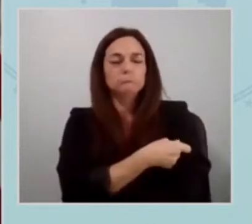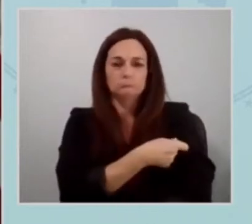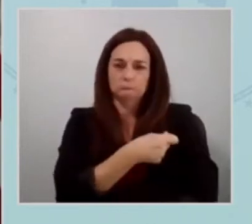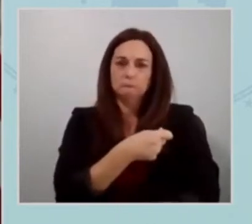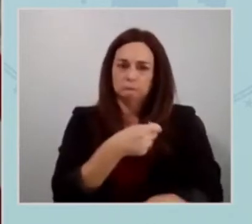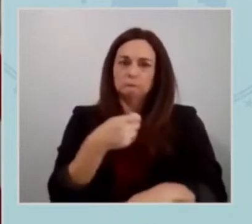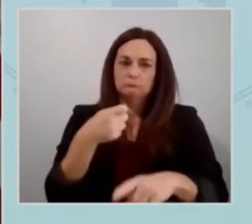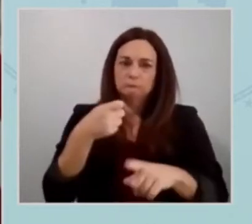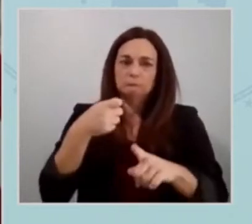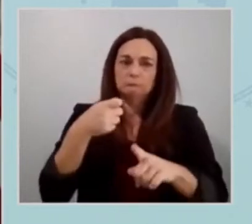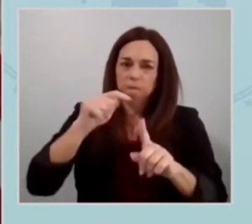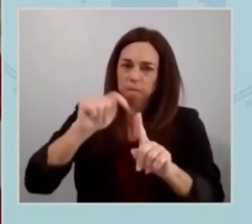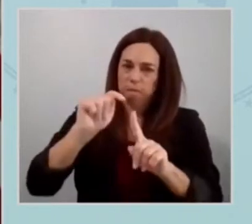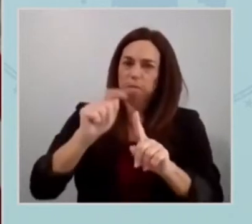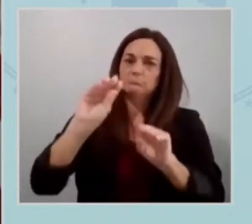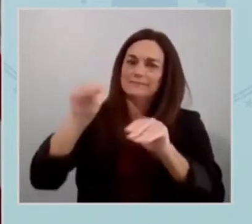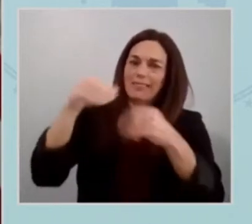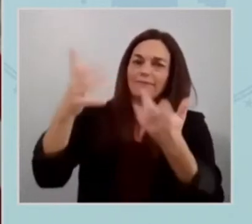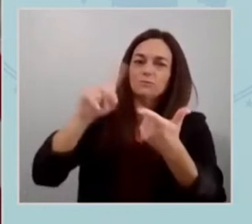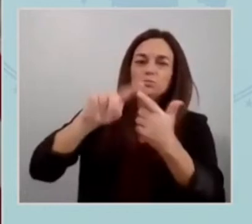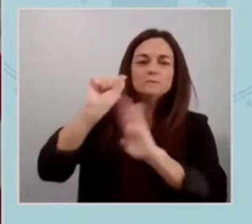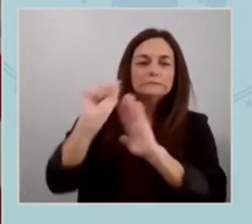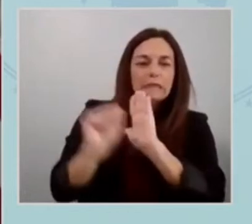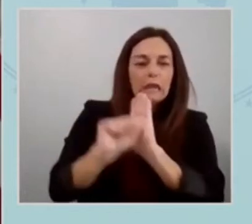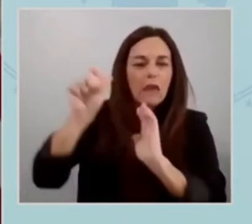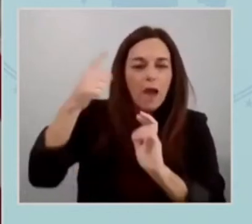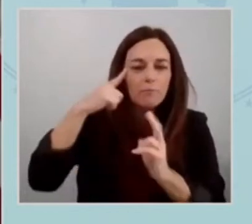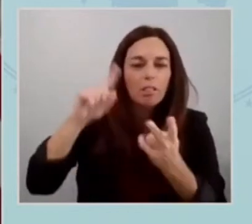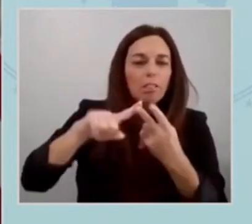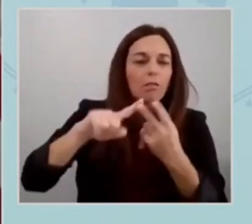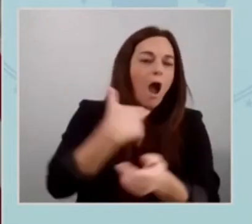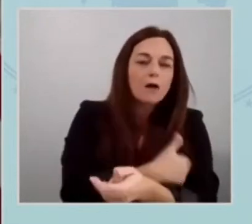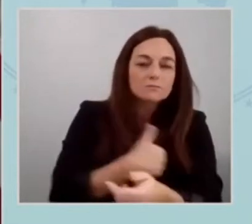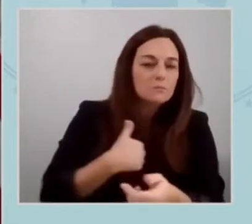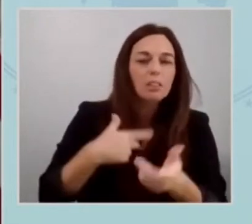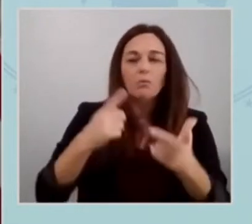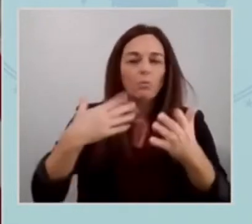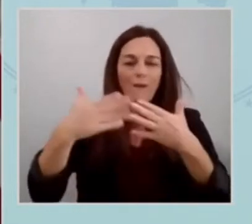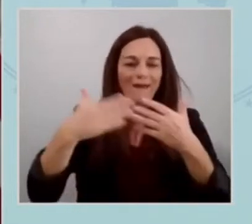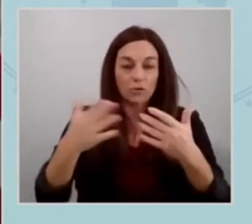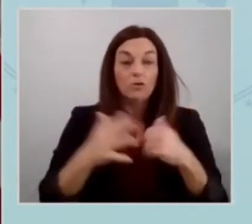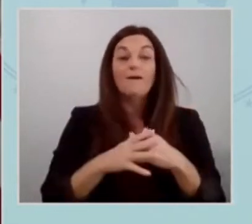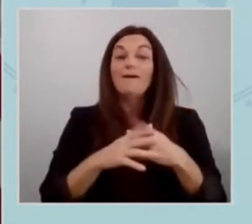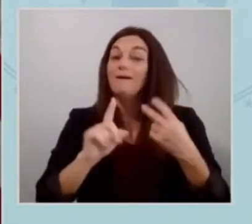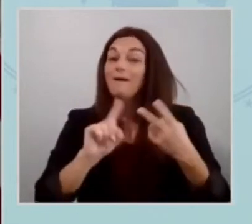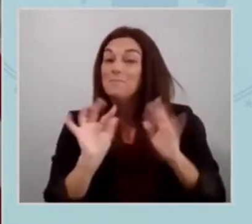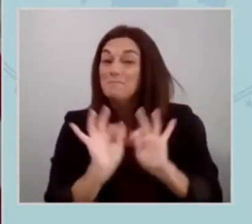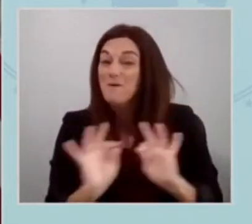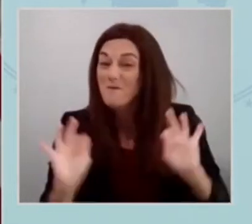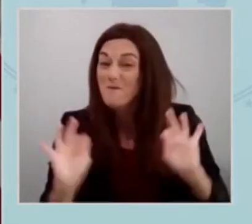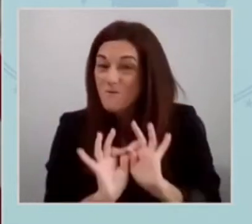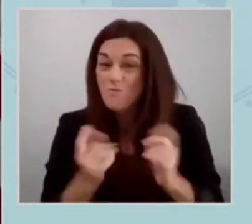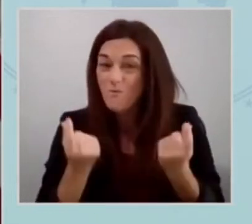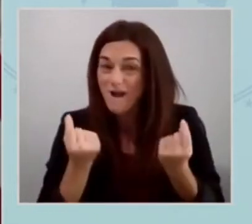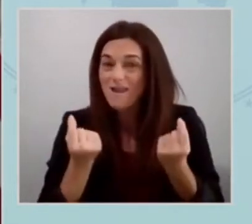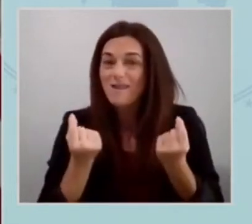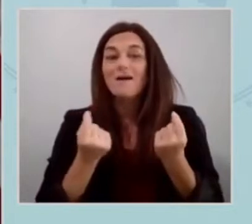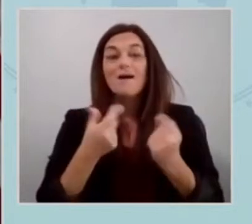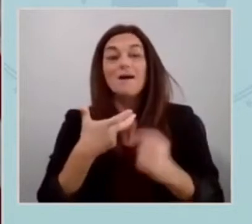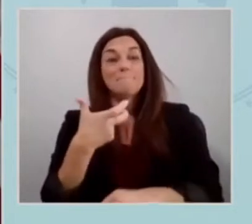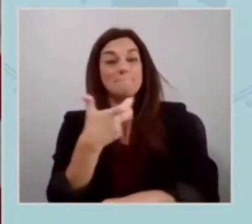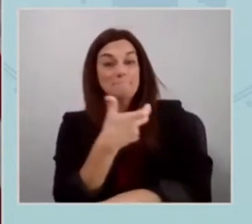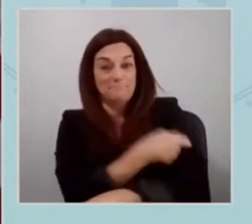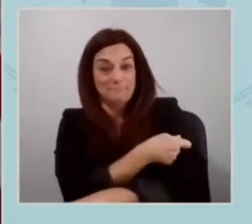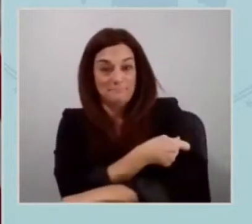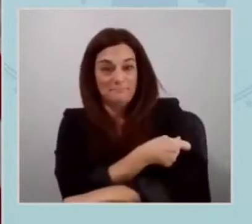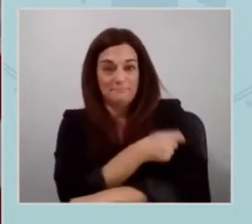show up and get the vaccine. It's delivered to the state capital or to hospitals, wherever it's going to be